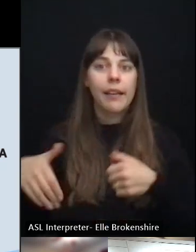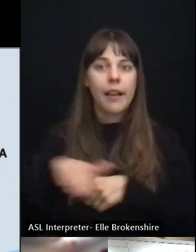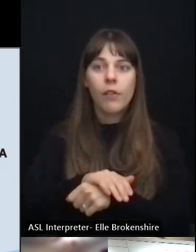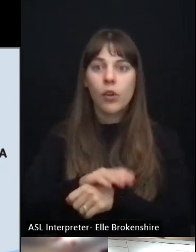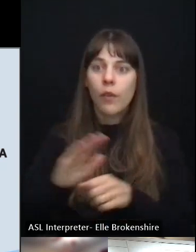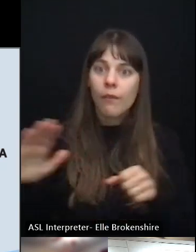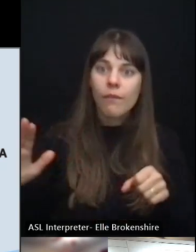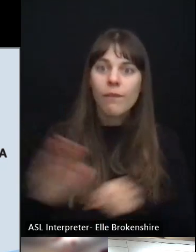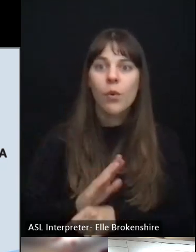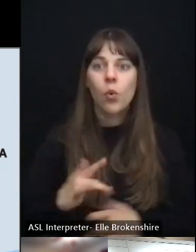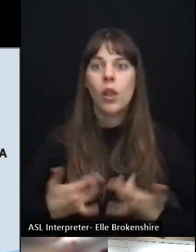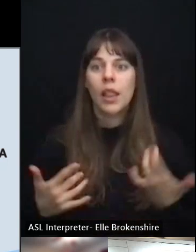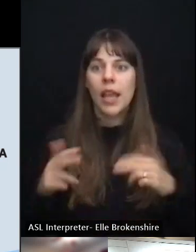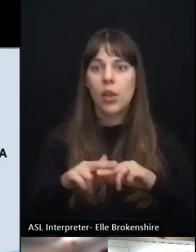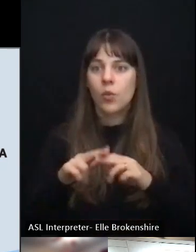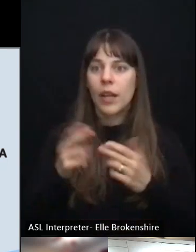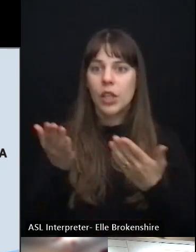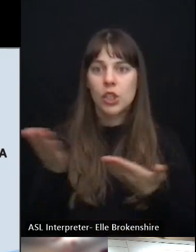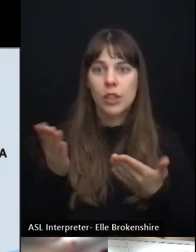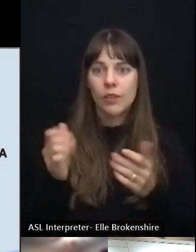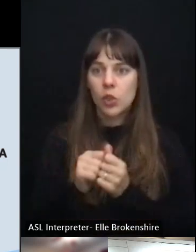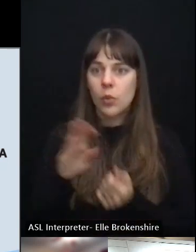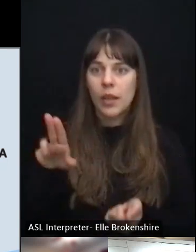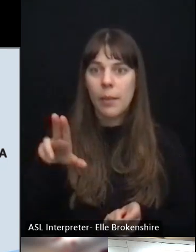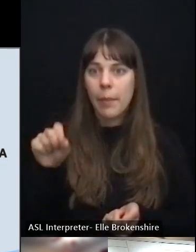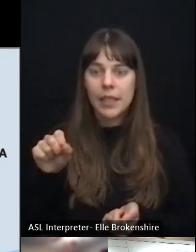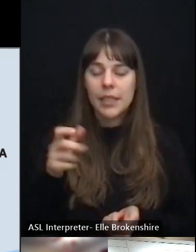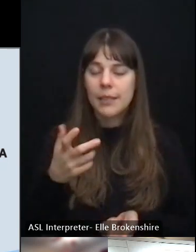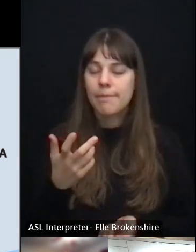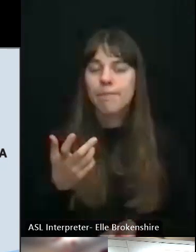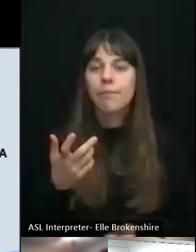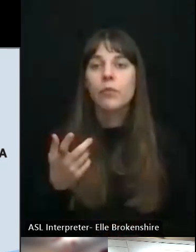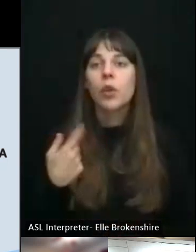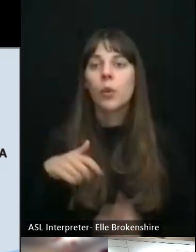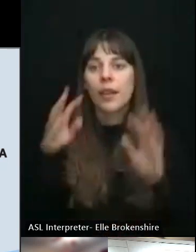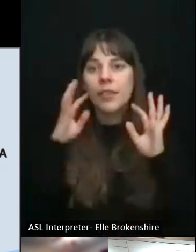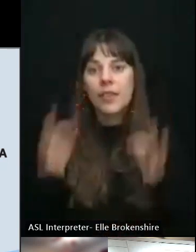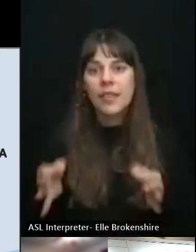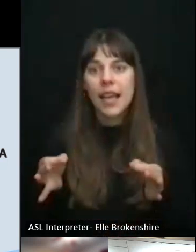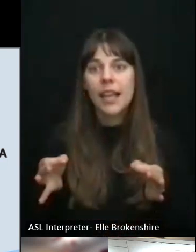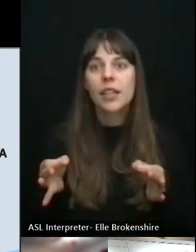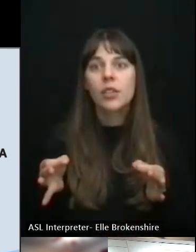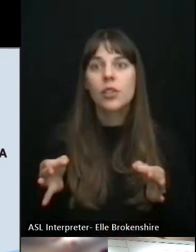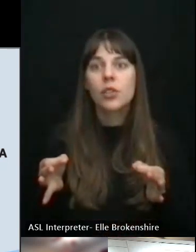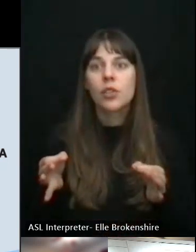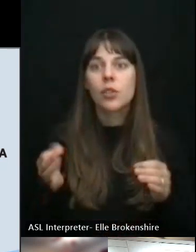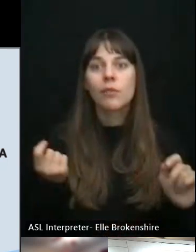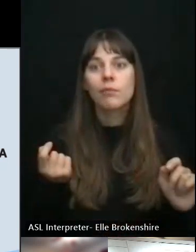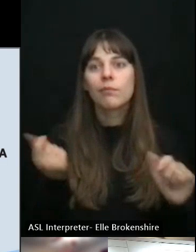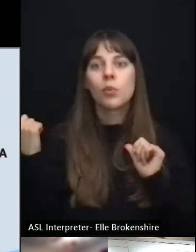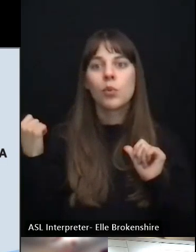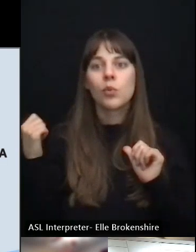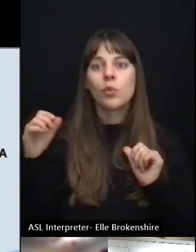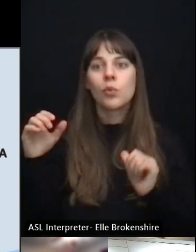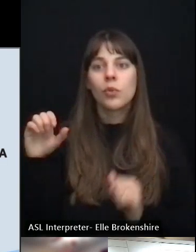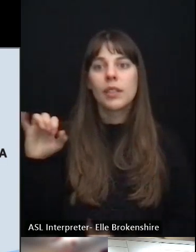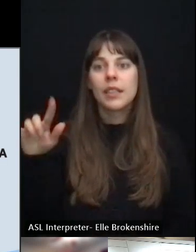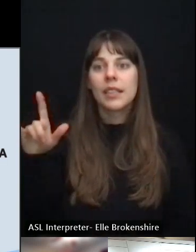service. We have made the decision to pull the Silver Line out on weekdays so that we are not, which is